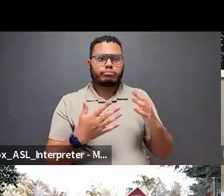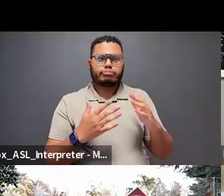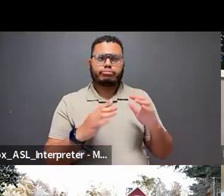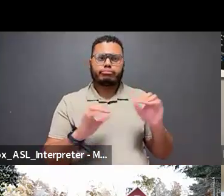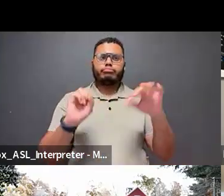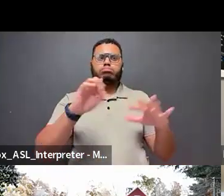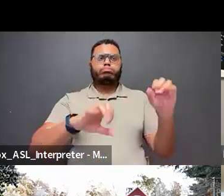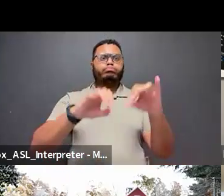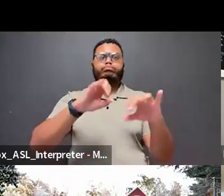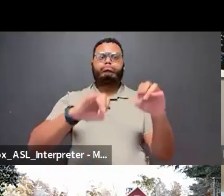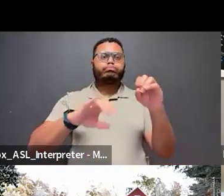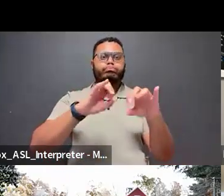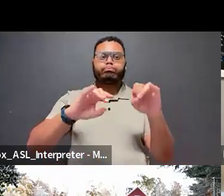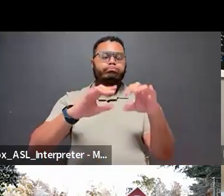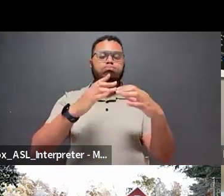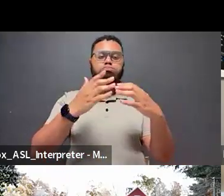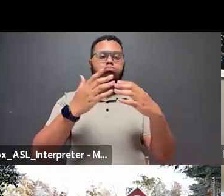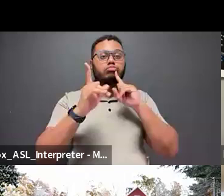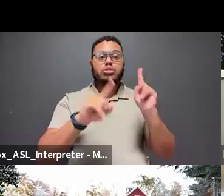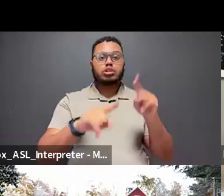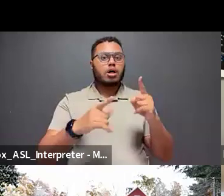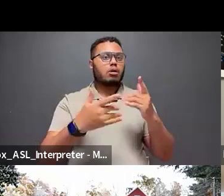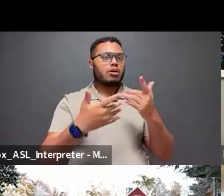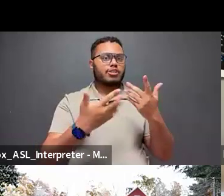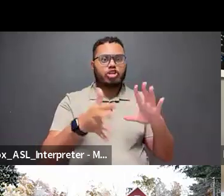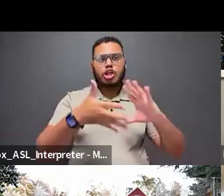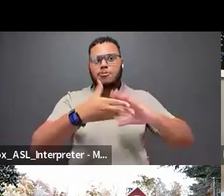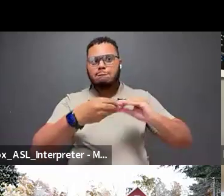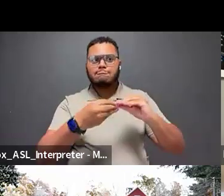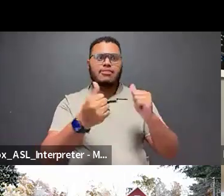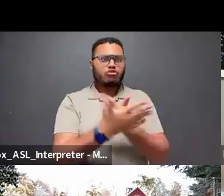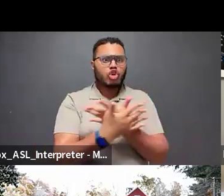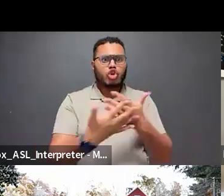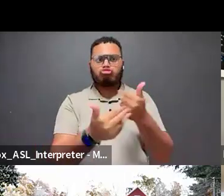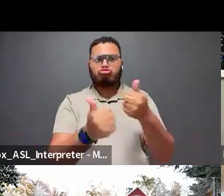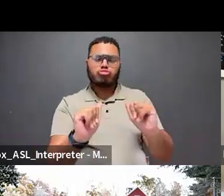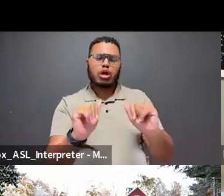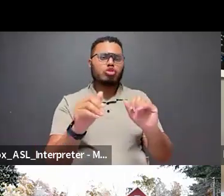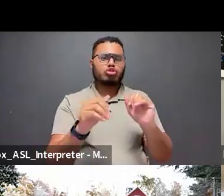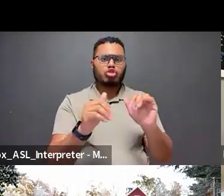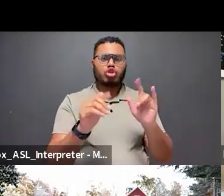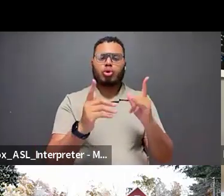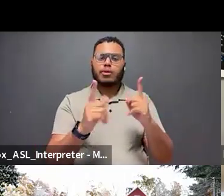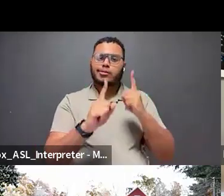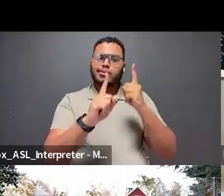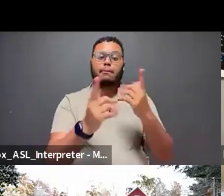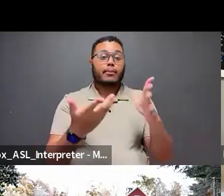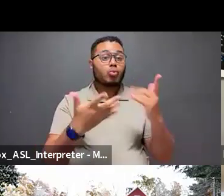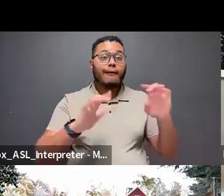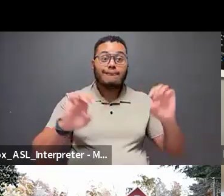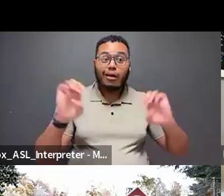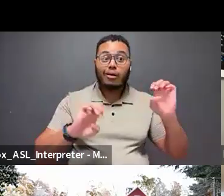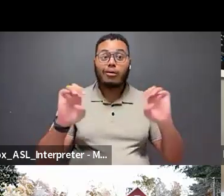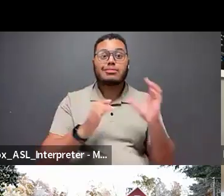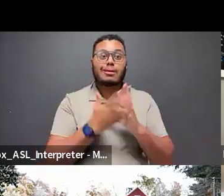in this great address of everything that you're trying to achieve, is maybe do an evaluation. There might be people that